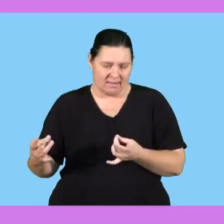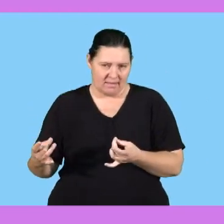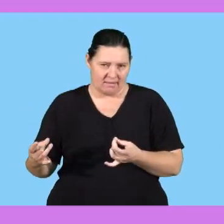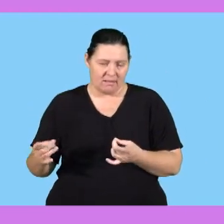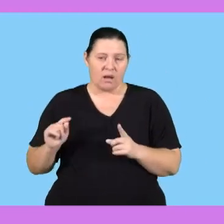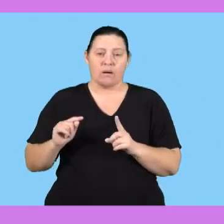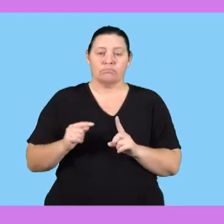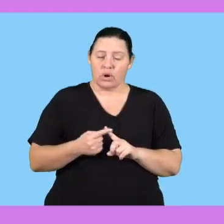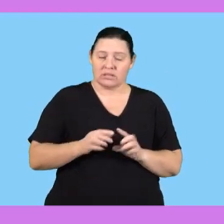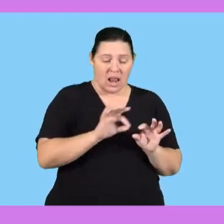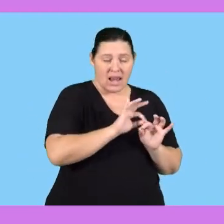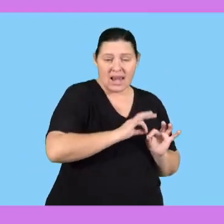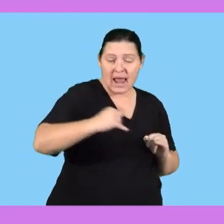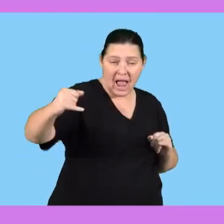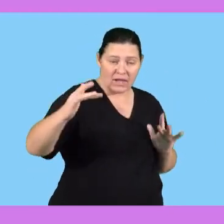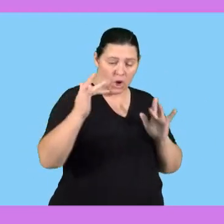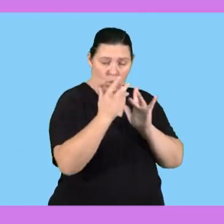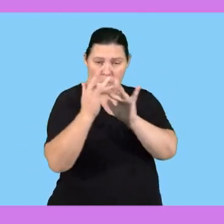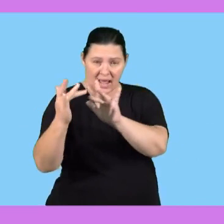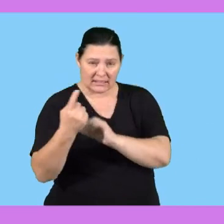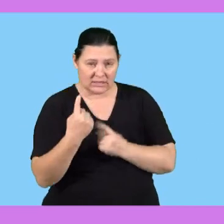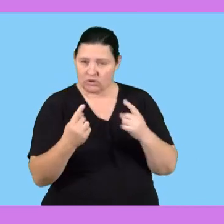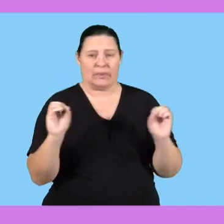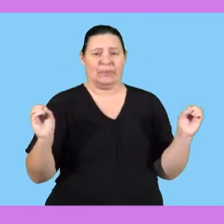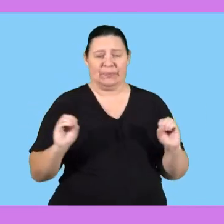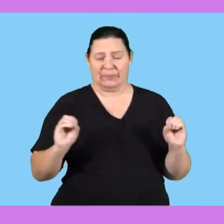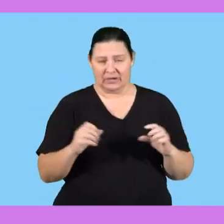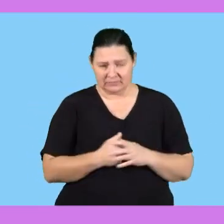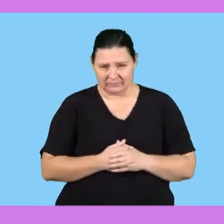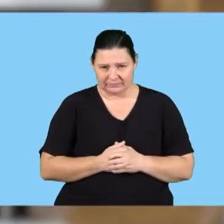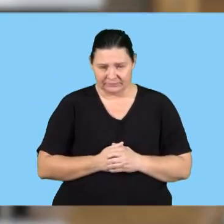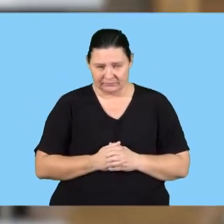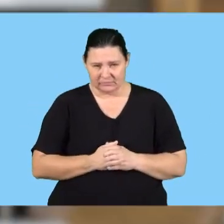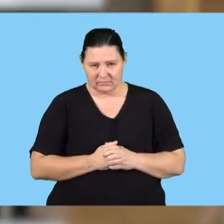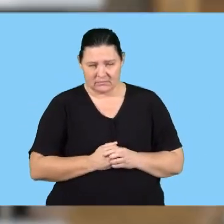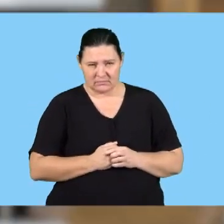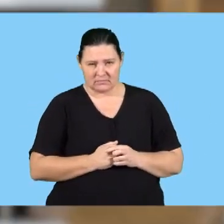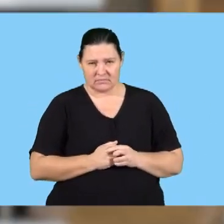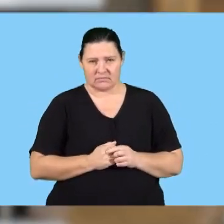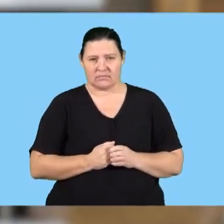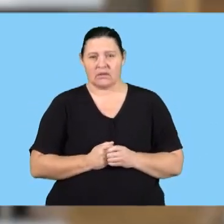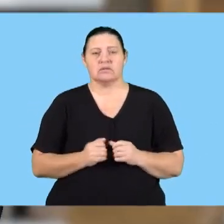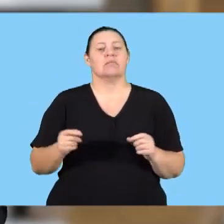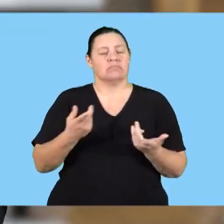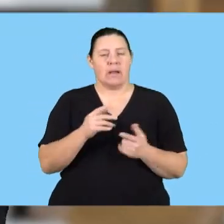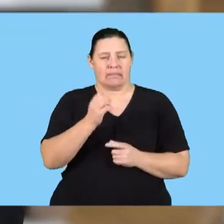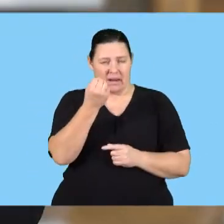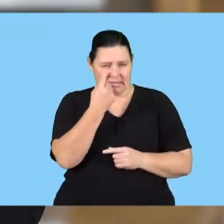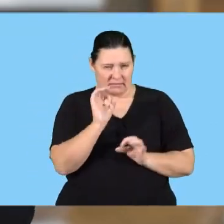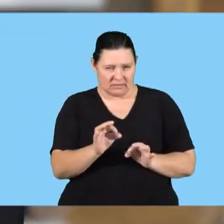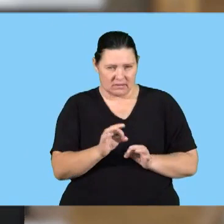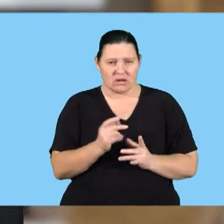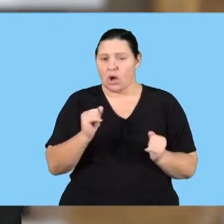data. Points are not connected by a line. So that is a scatter plot. Okay, I hope that all makes